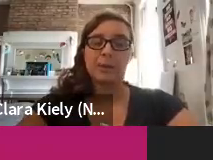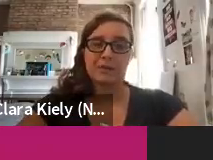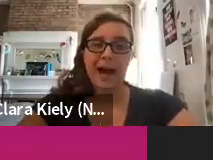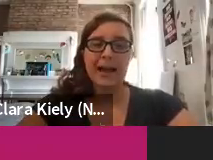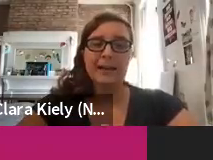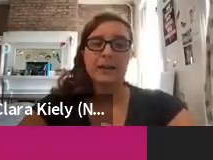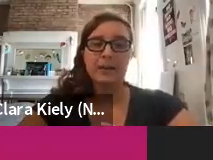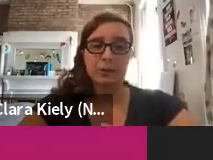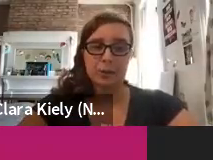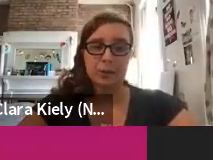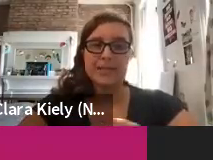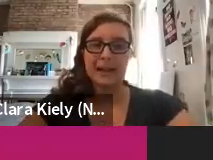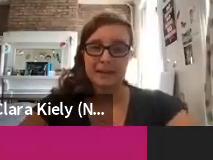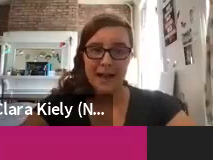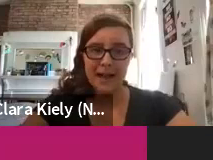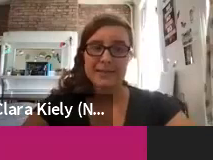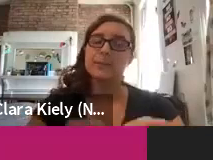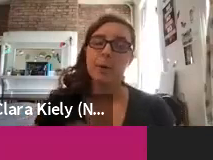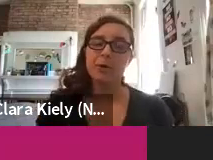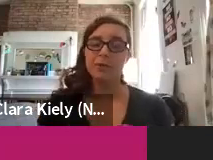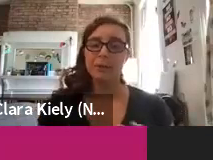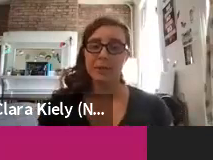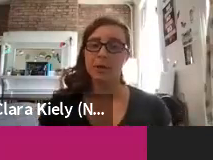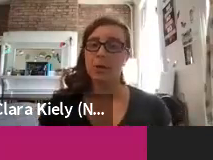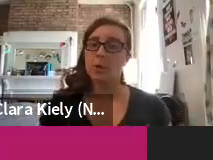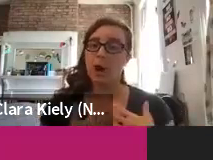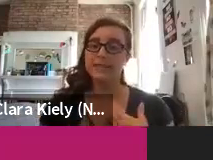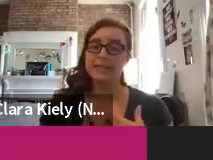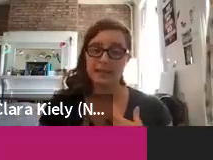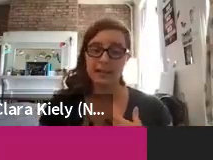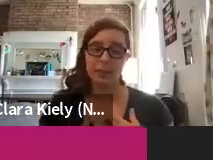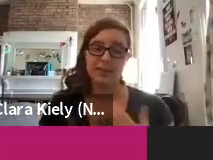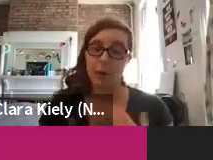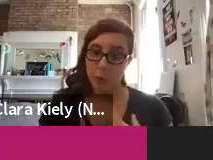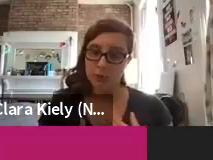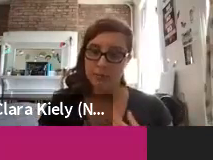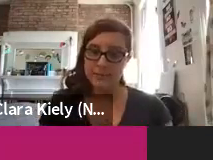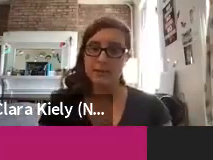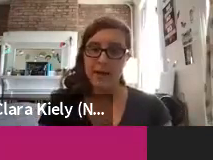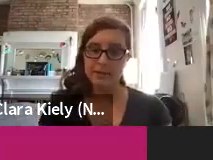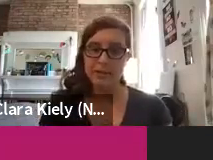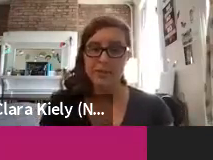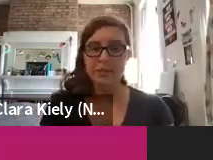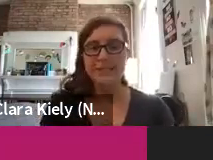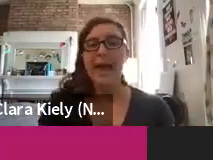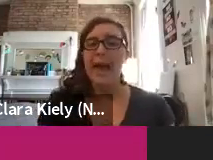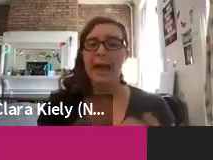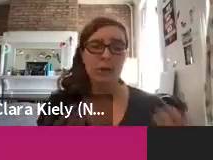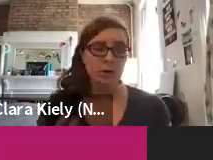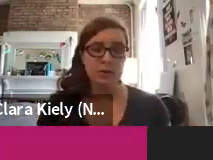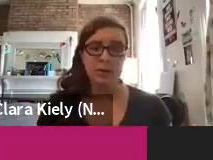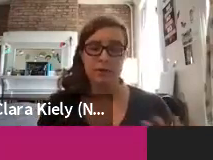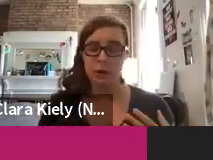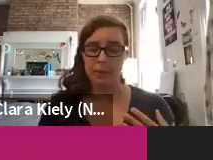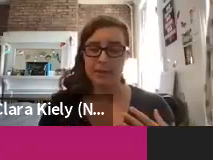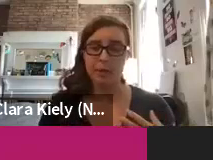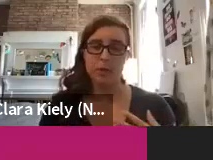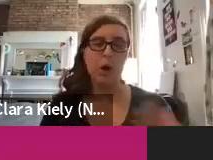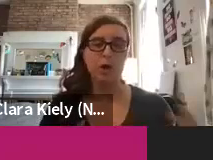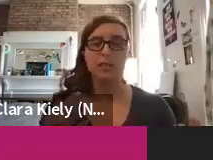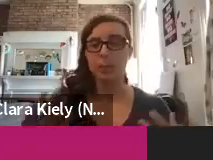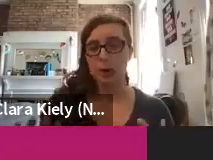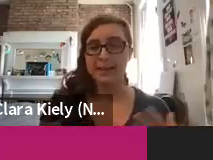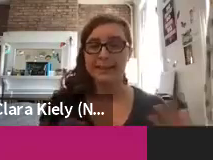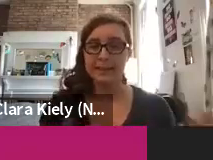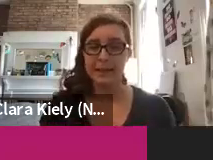And we provide groups and classes both for people who are dealing with their own mental health issues and also for people